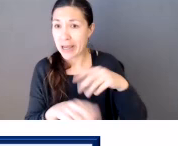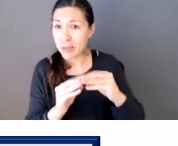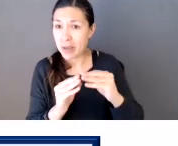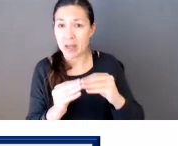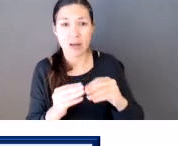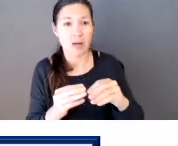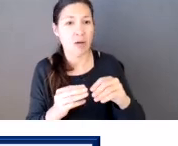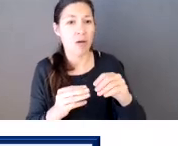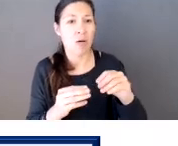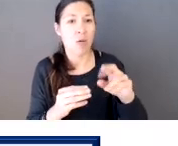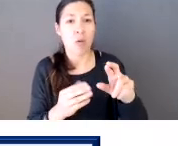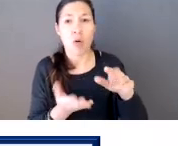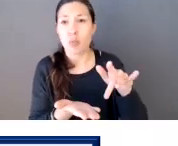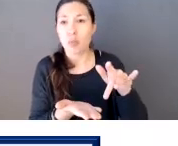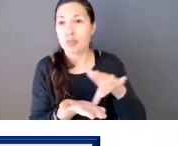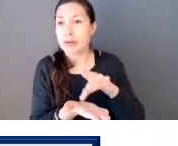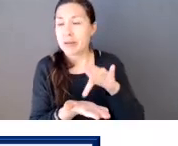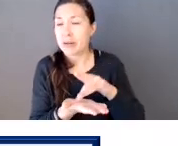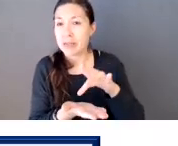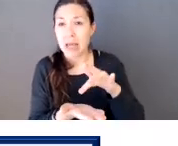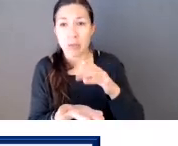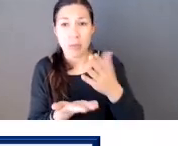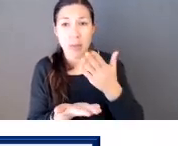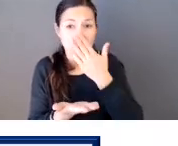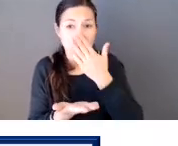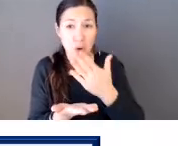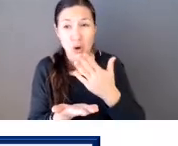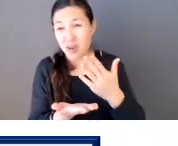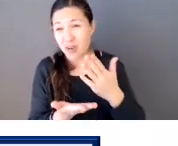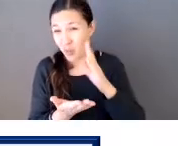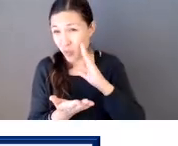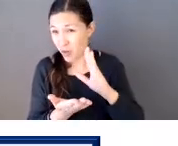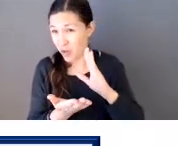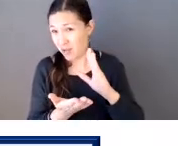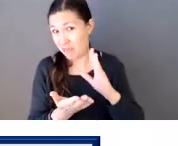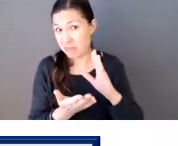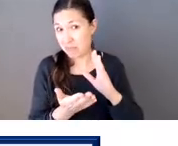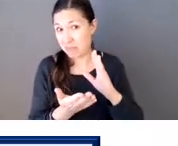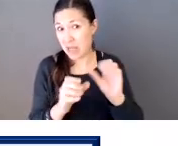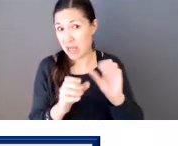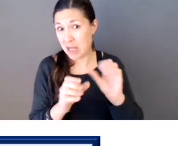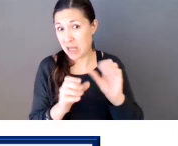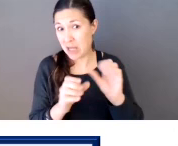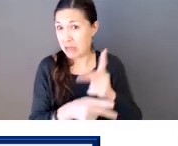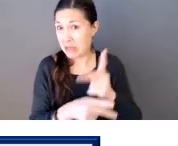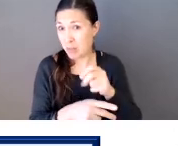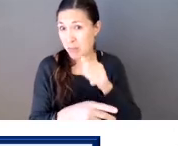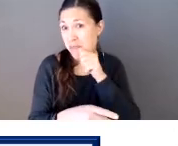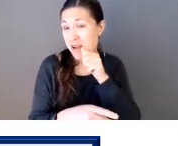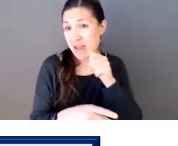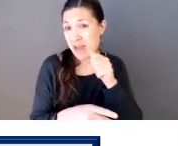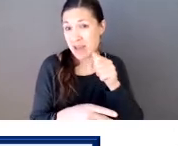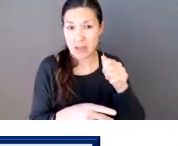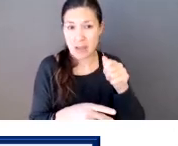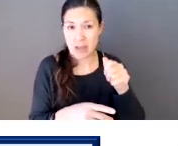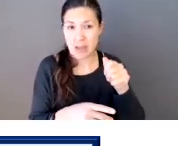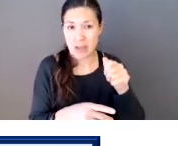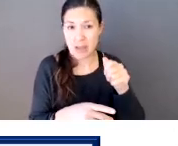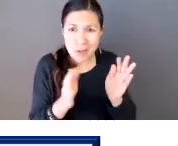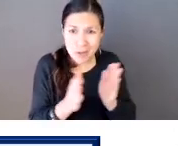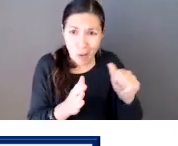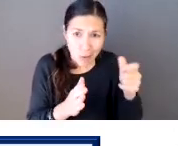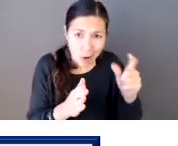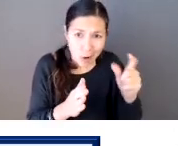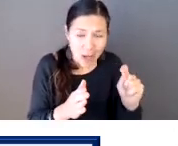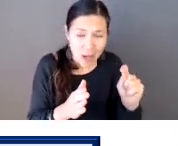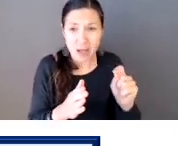apartments. But again, like Jonathan said, collaboration is really, really huge. You know, if there's